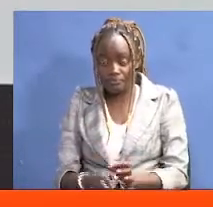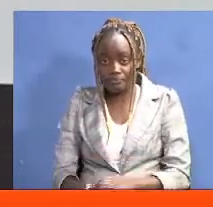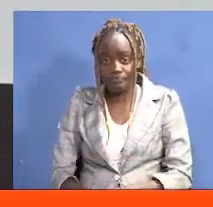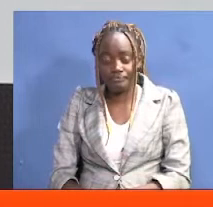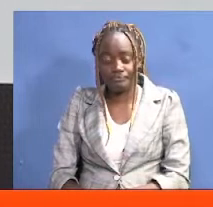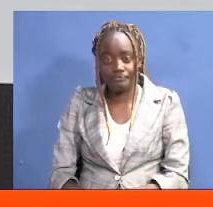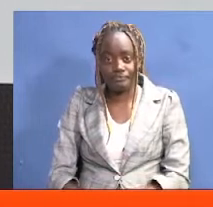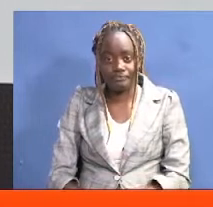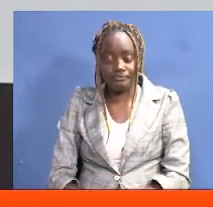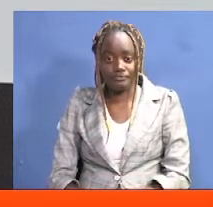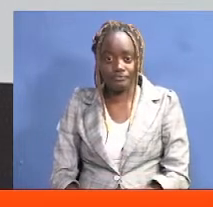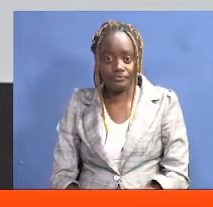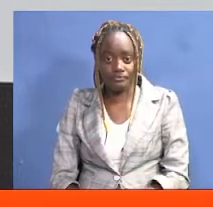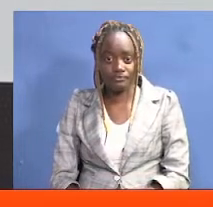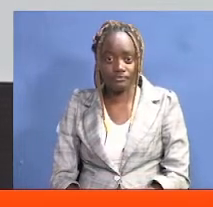George Mapesa,